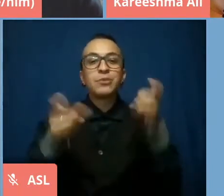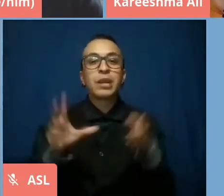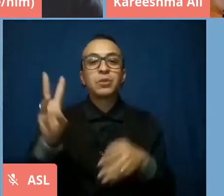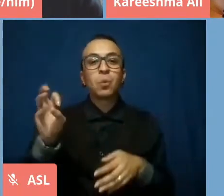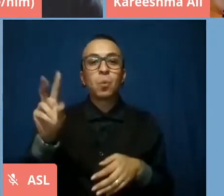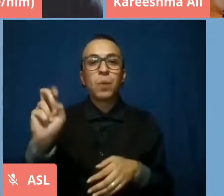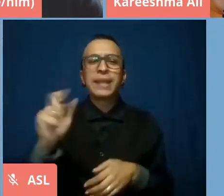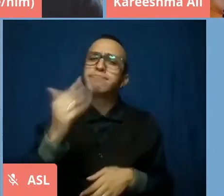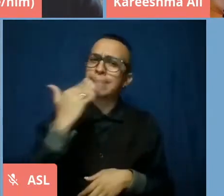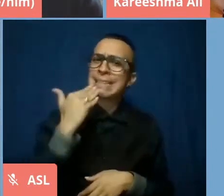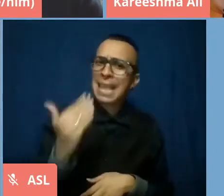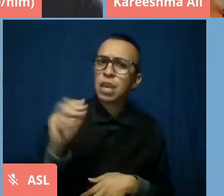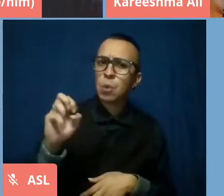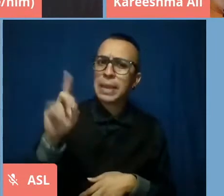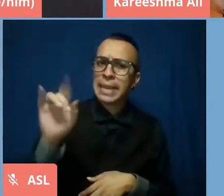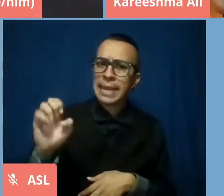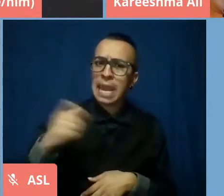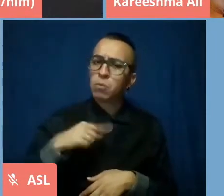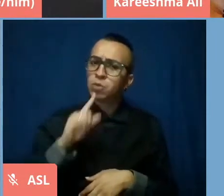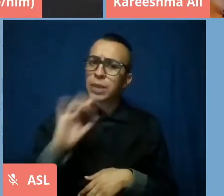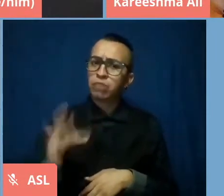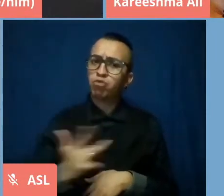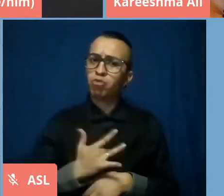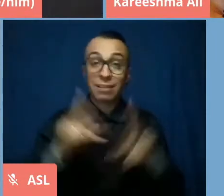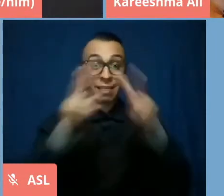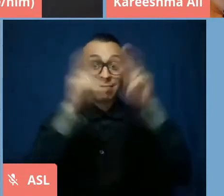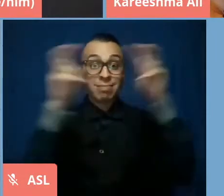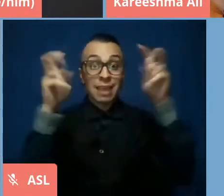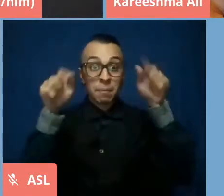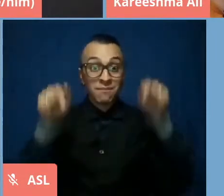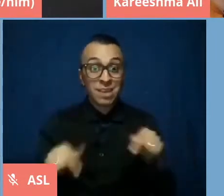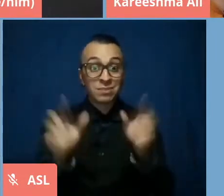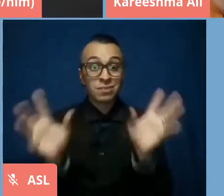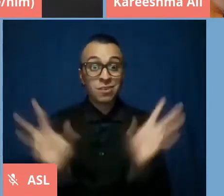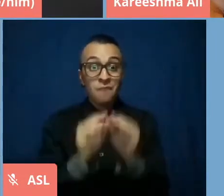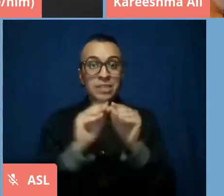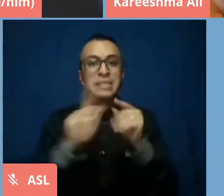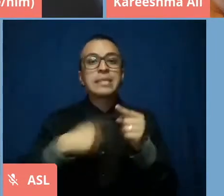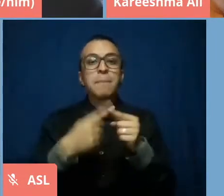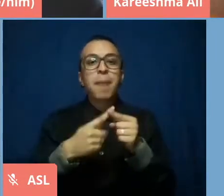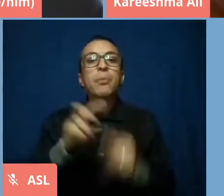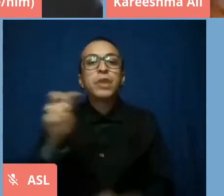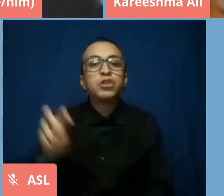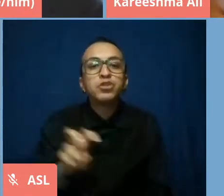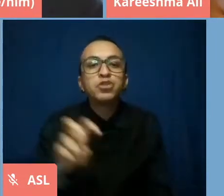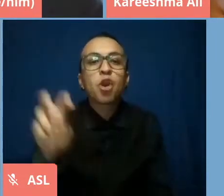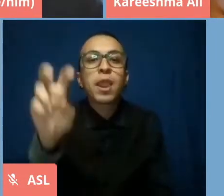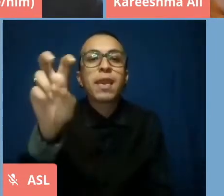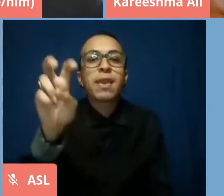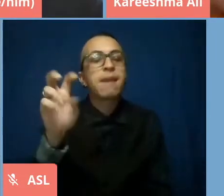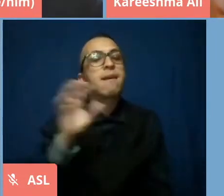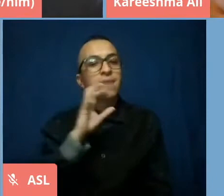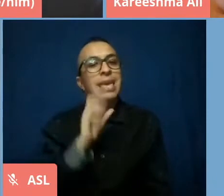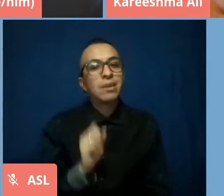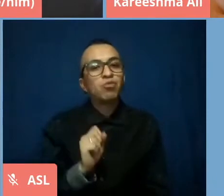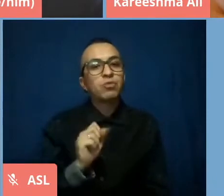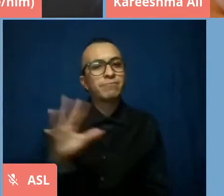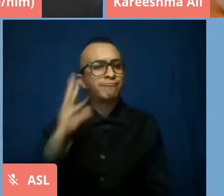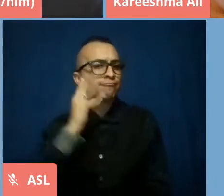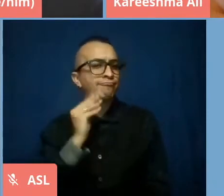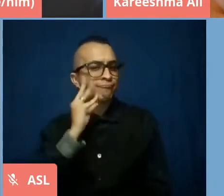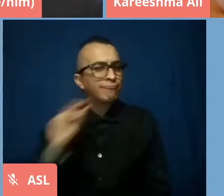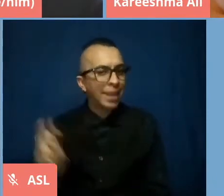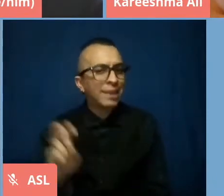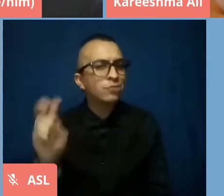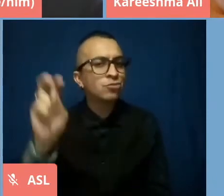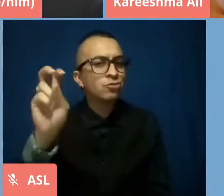was struck, the theme of this conference is about the journey of aging. And of course, the master plan itself